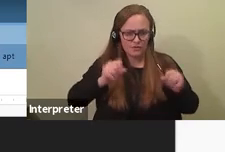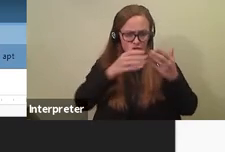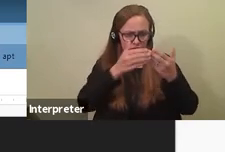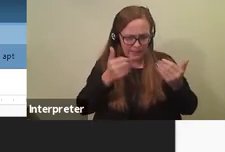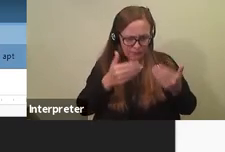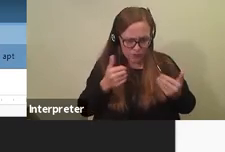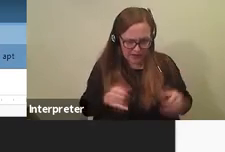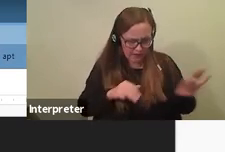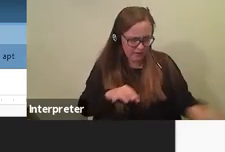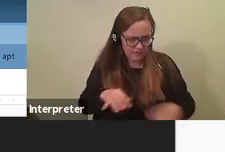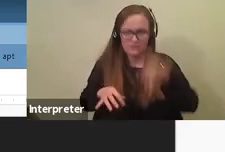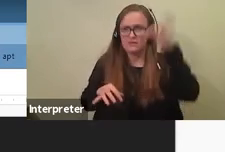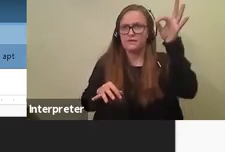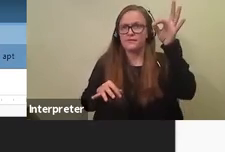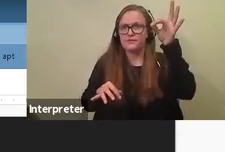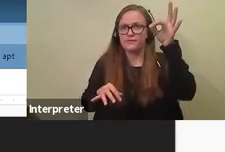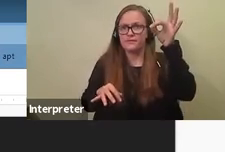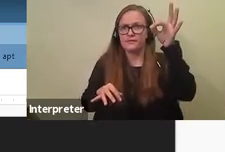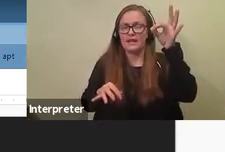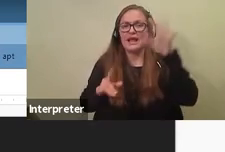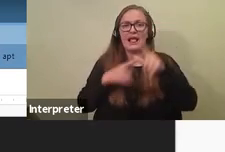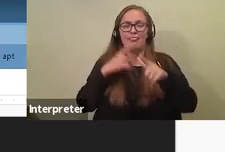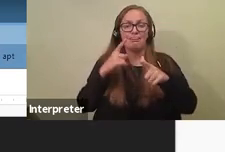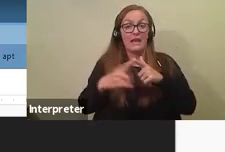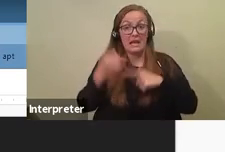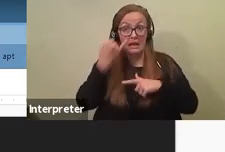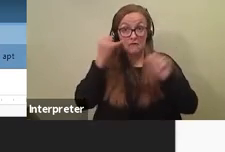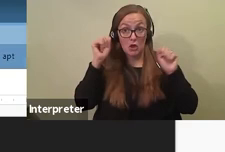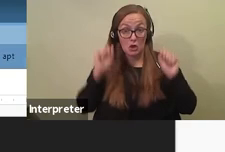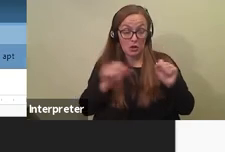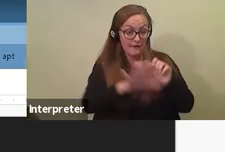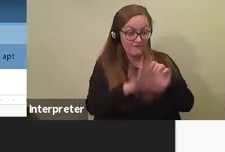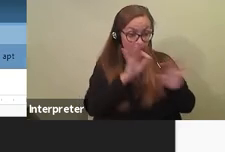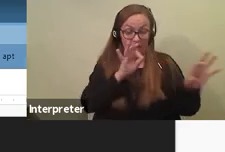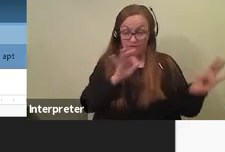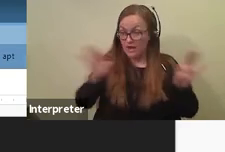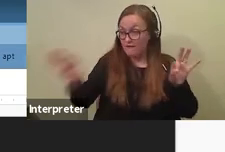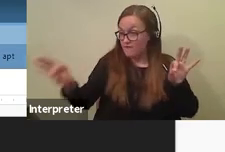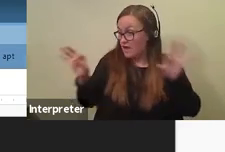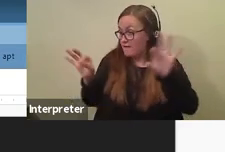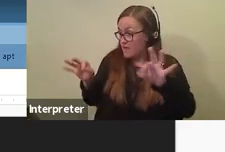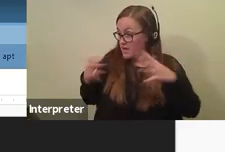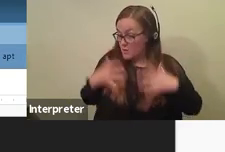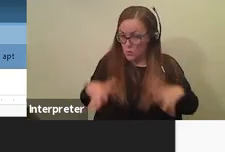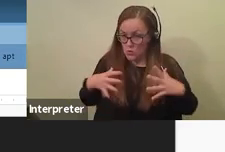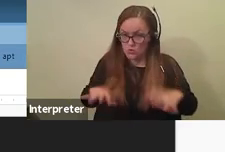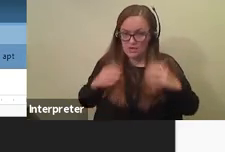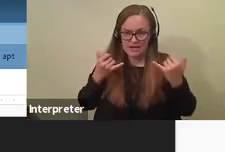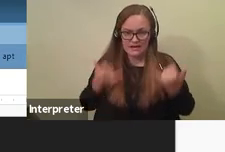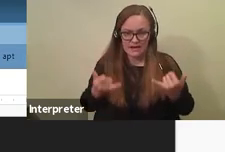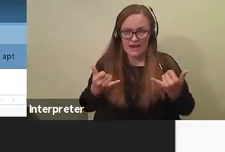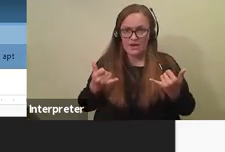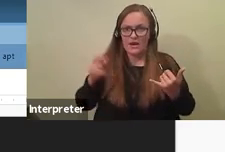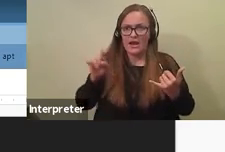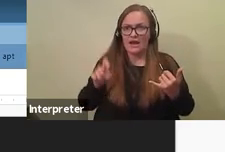clothes. And then even if you were to be able to locate each piece of clothes, now you have to plan a path for your arm to come